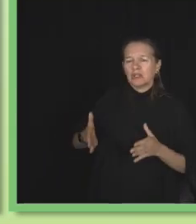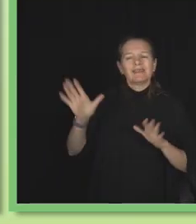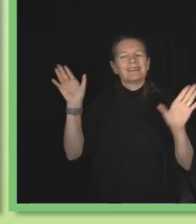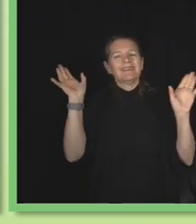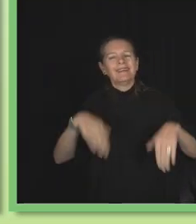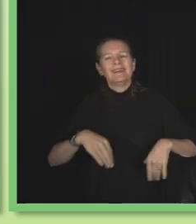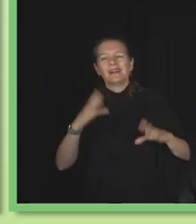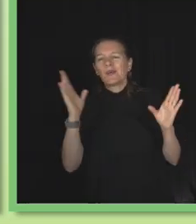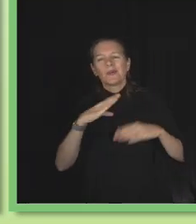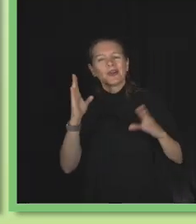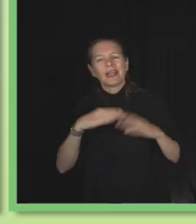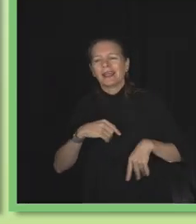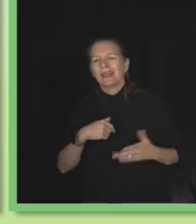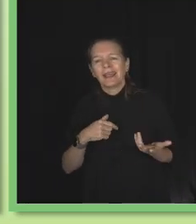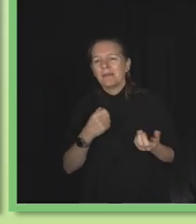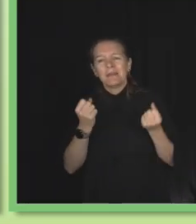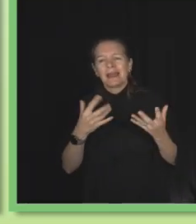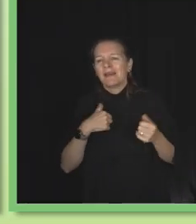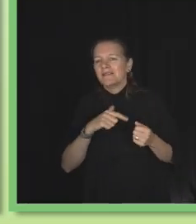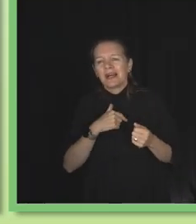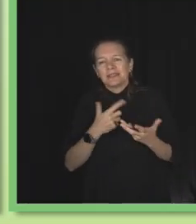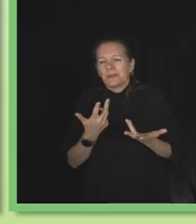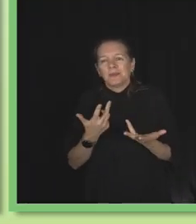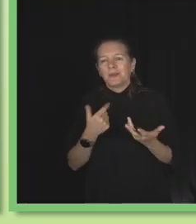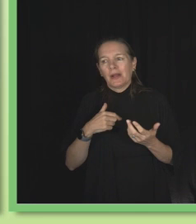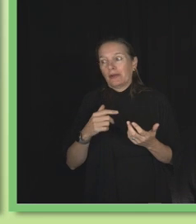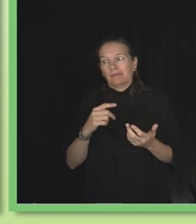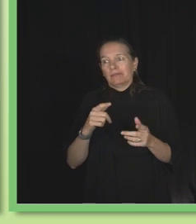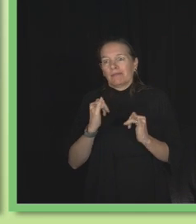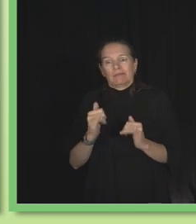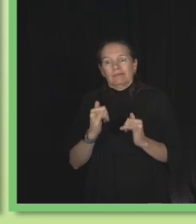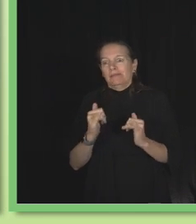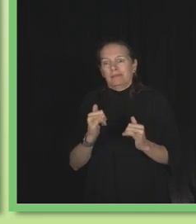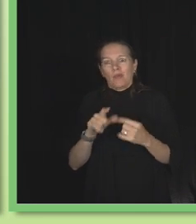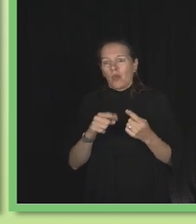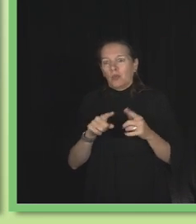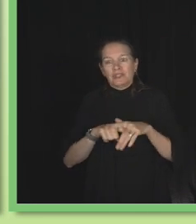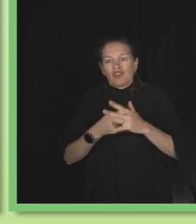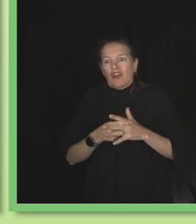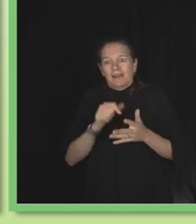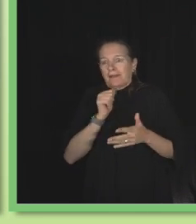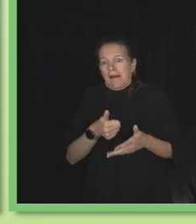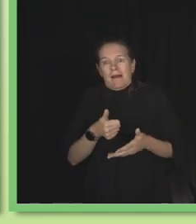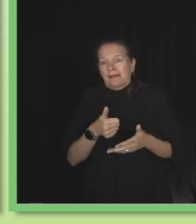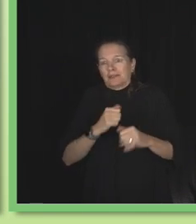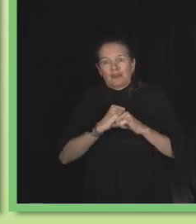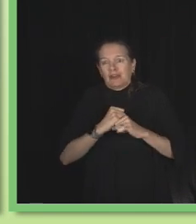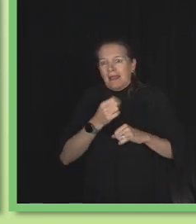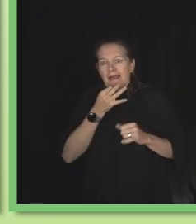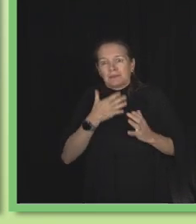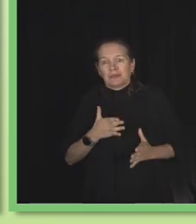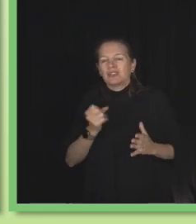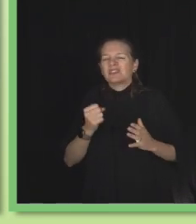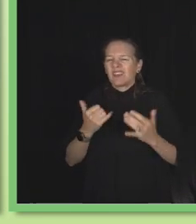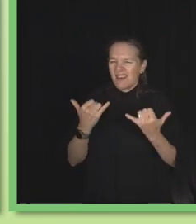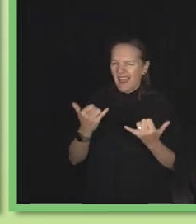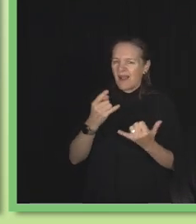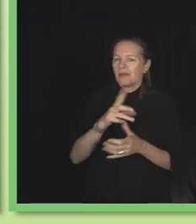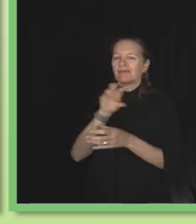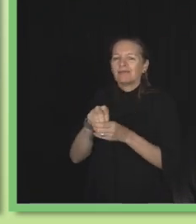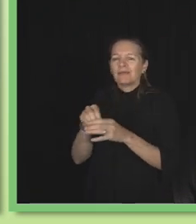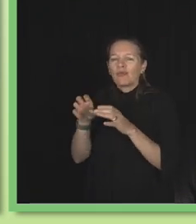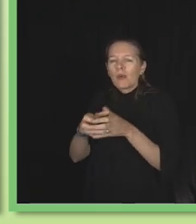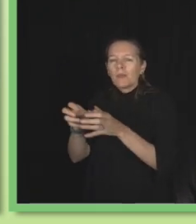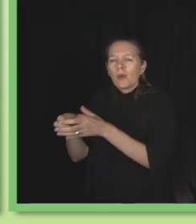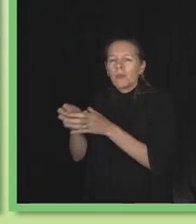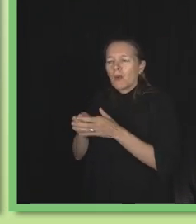worries. So many of us weren't either when we started on this journey. That's why the OpenSSF has working groups. Pick